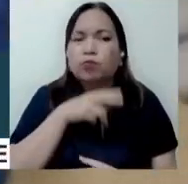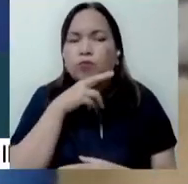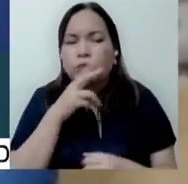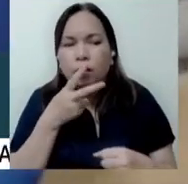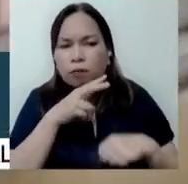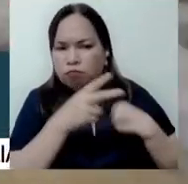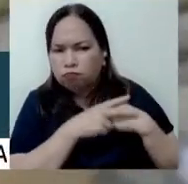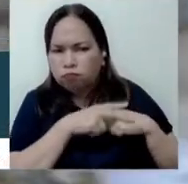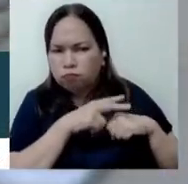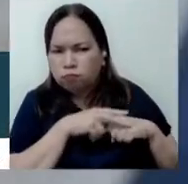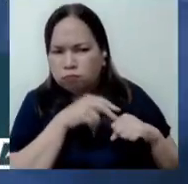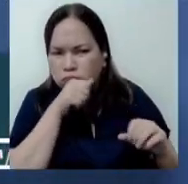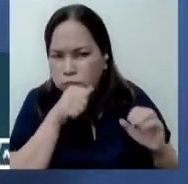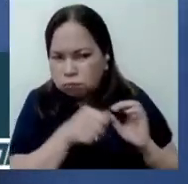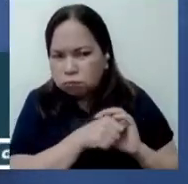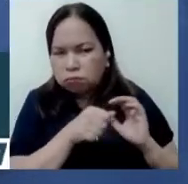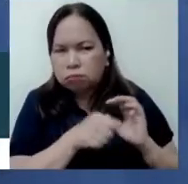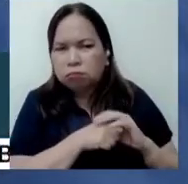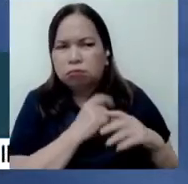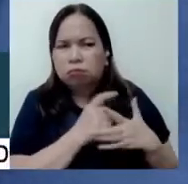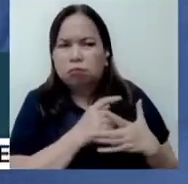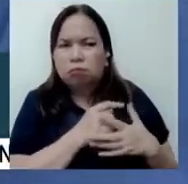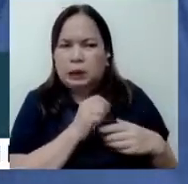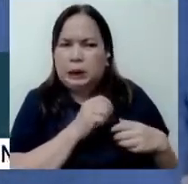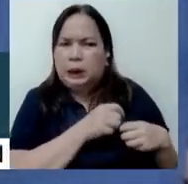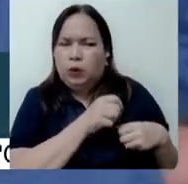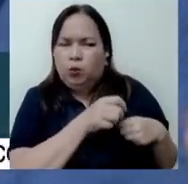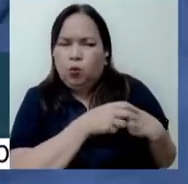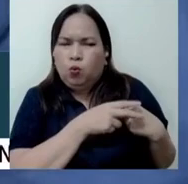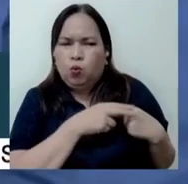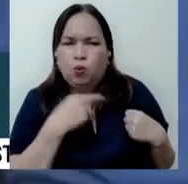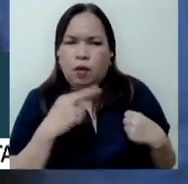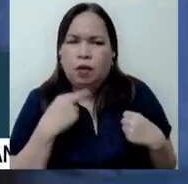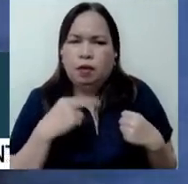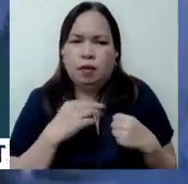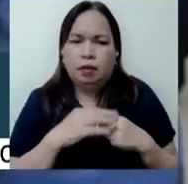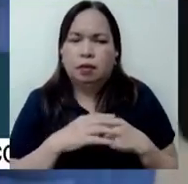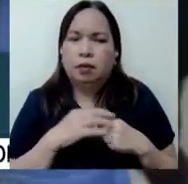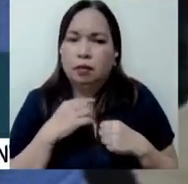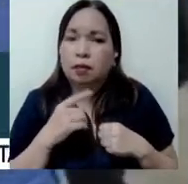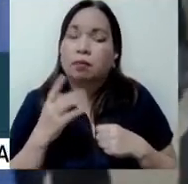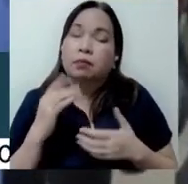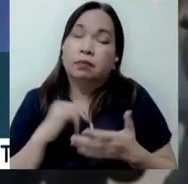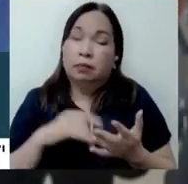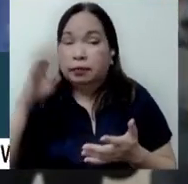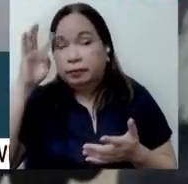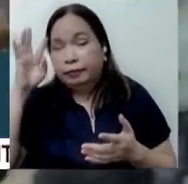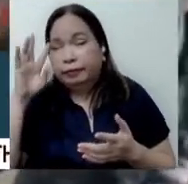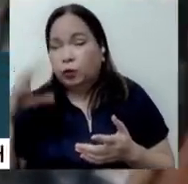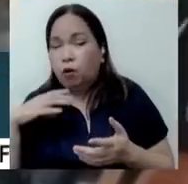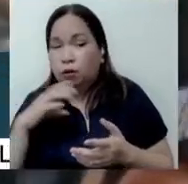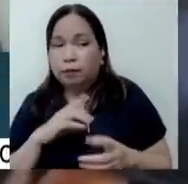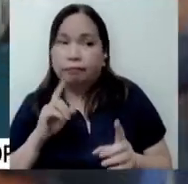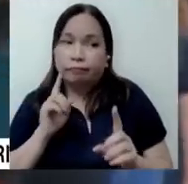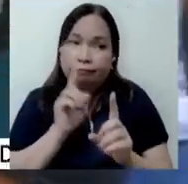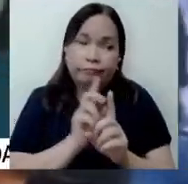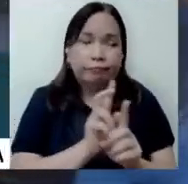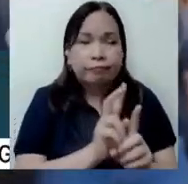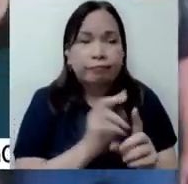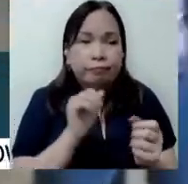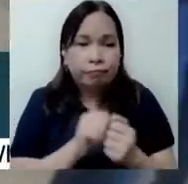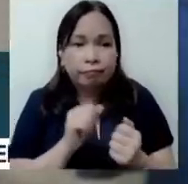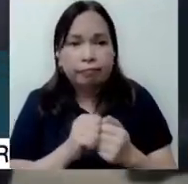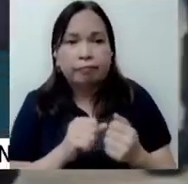So actually, House Speaker Romualdez and Congressman Erwin Tulfo just joined the operatives from Bureau of Customs